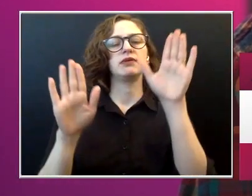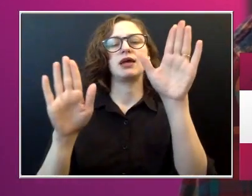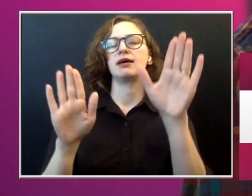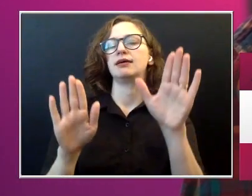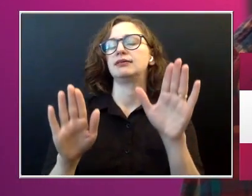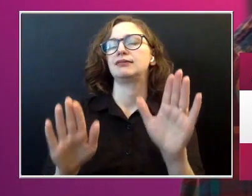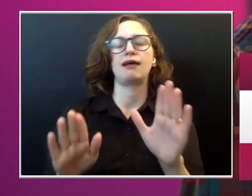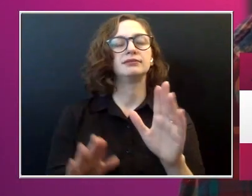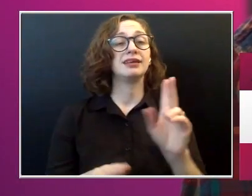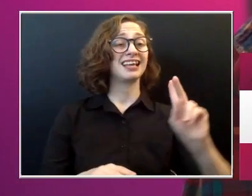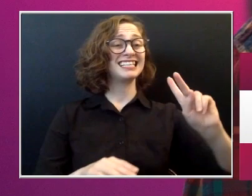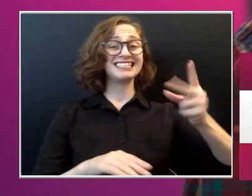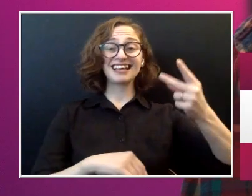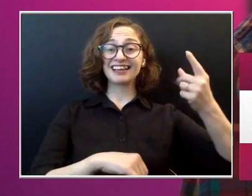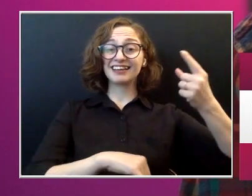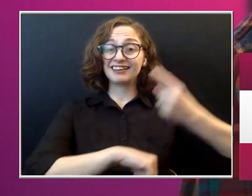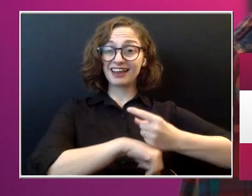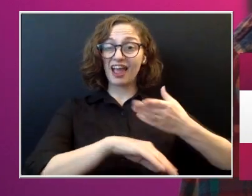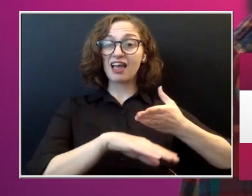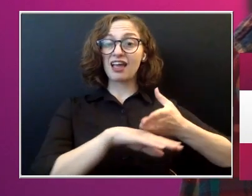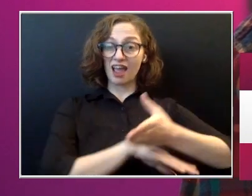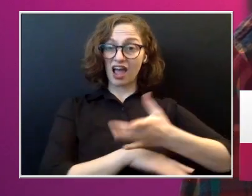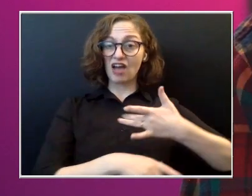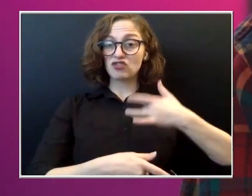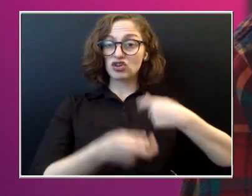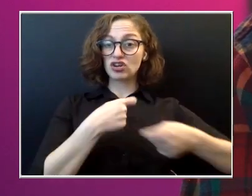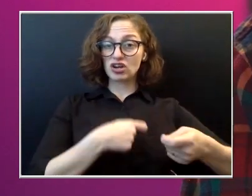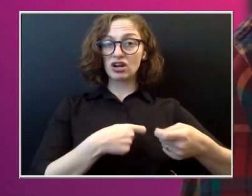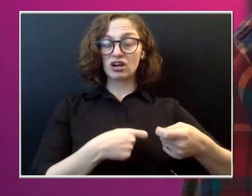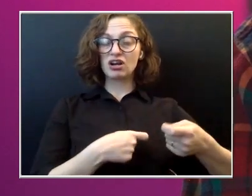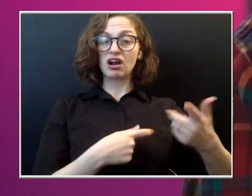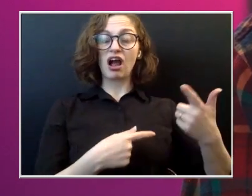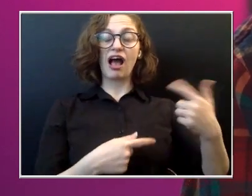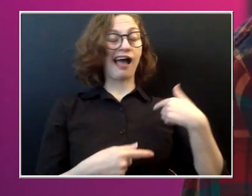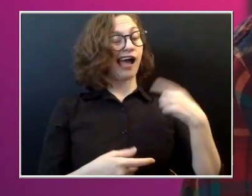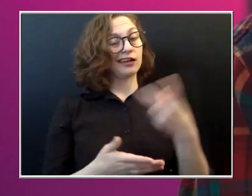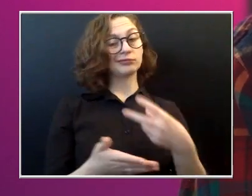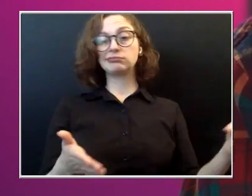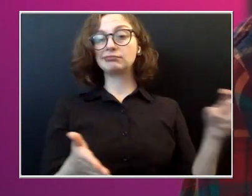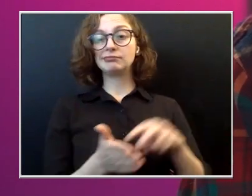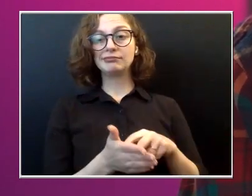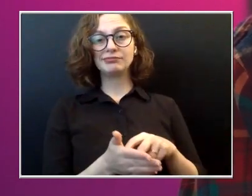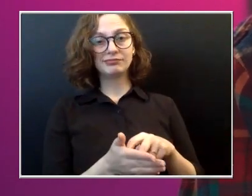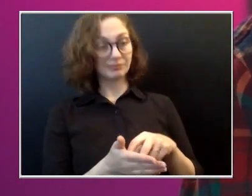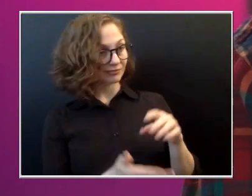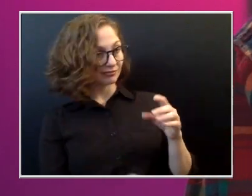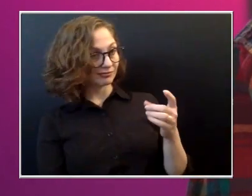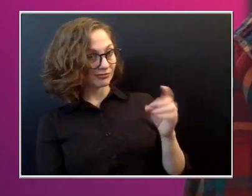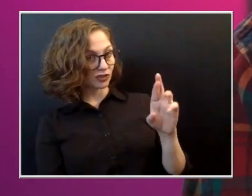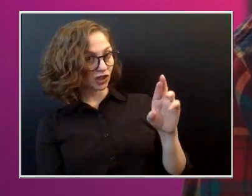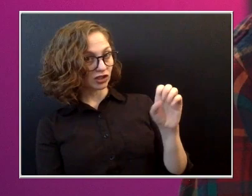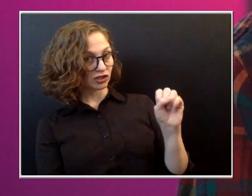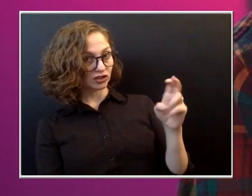after the transplant. Who's they? The Dr. Shaw came in? Made you get up, walk around? The